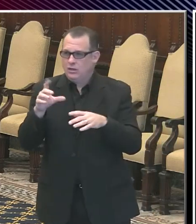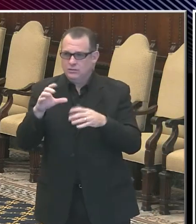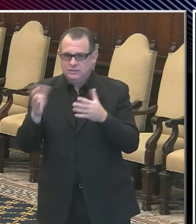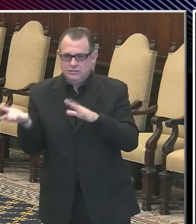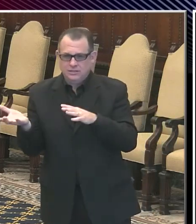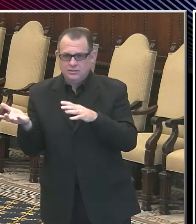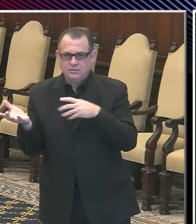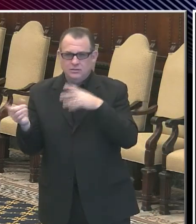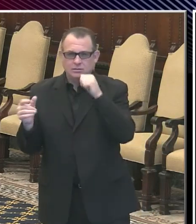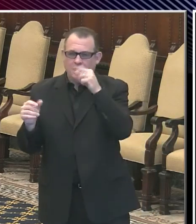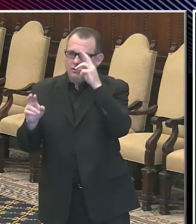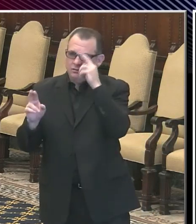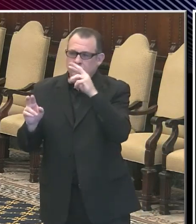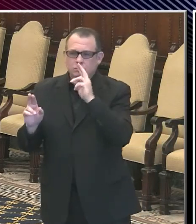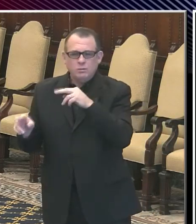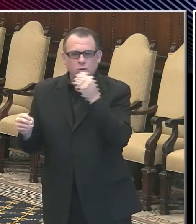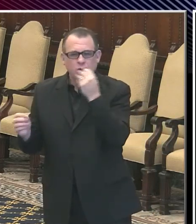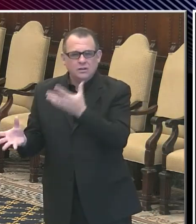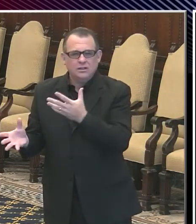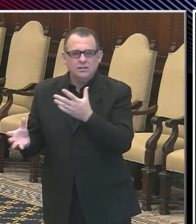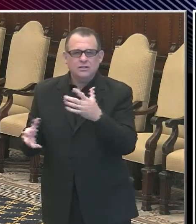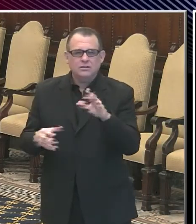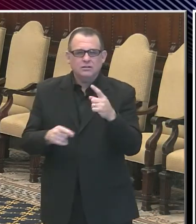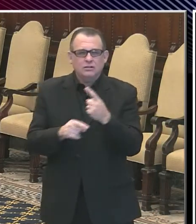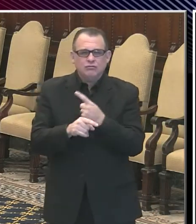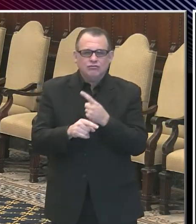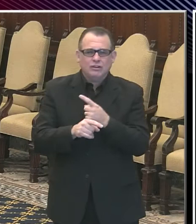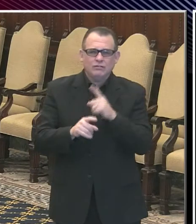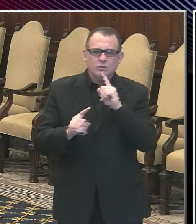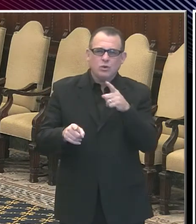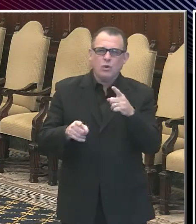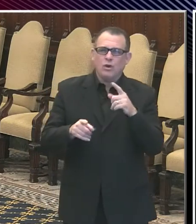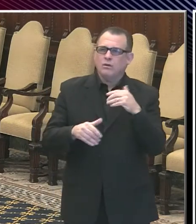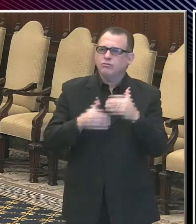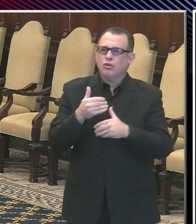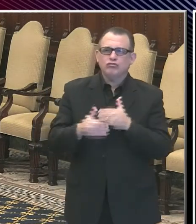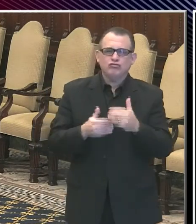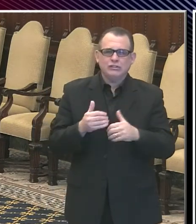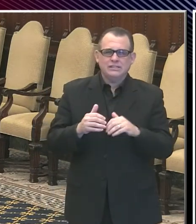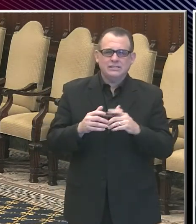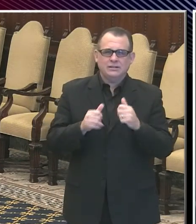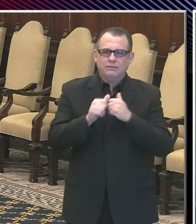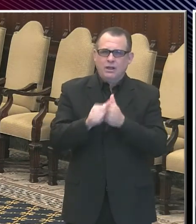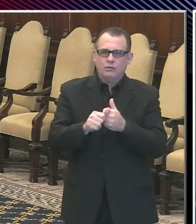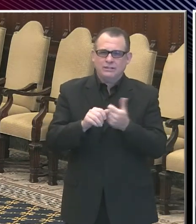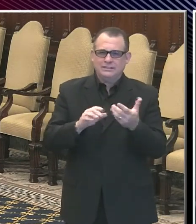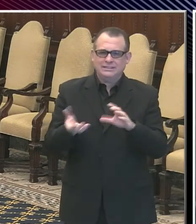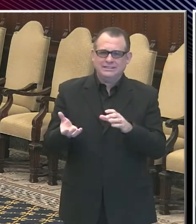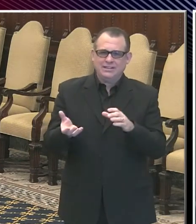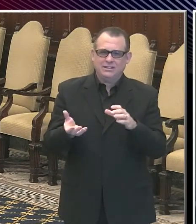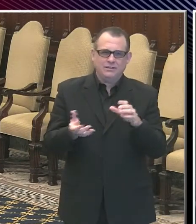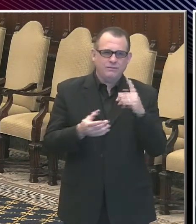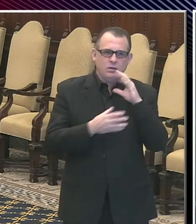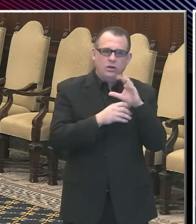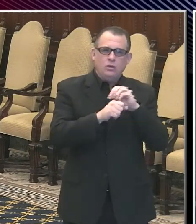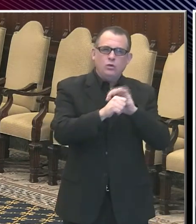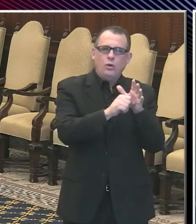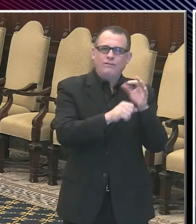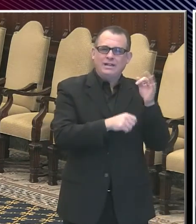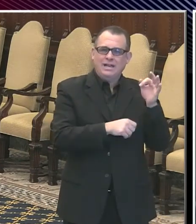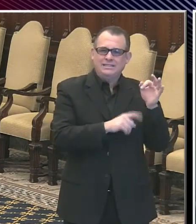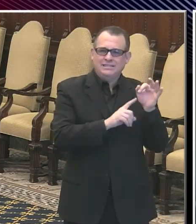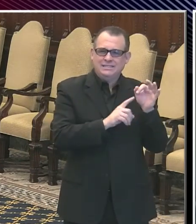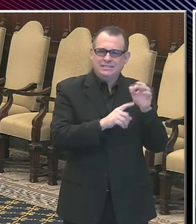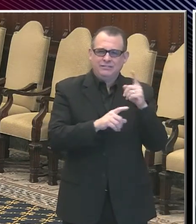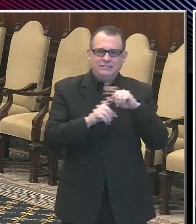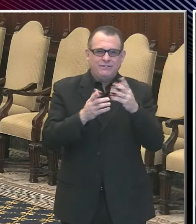What is the normal reporting process if somebody dies of COVID? So there are multiple ways in which that information may come